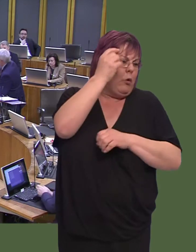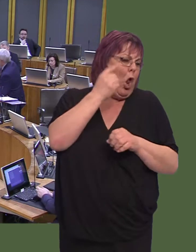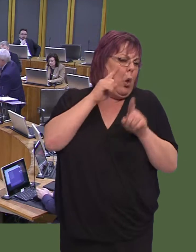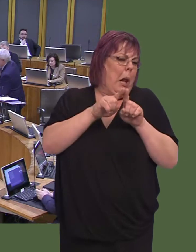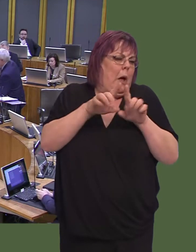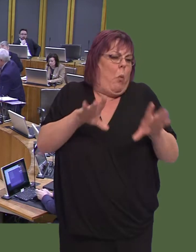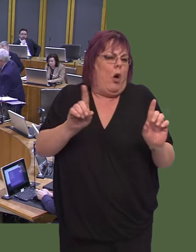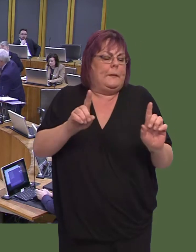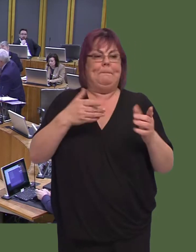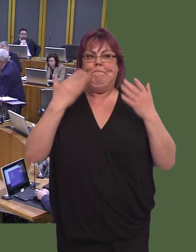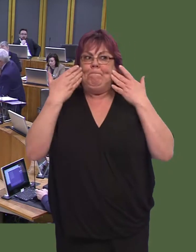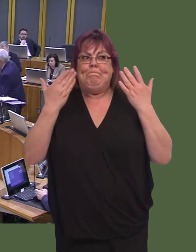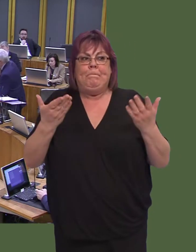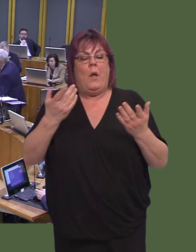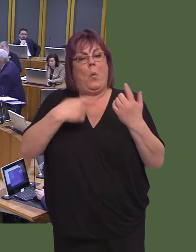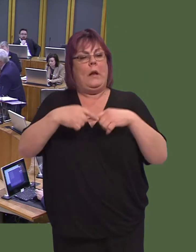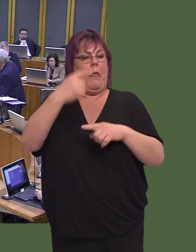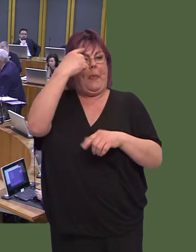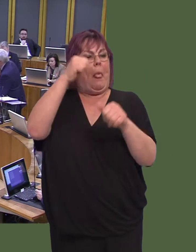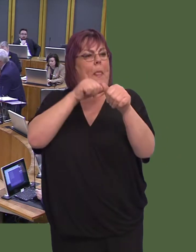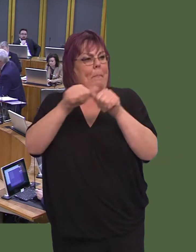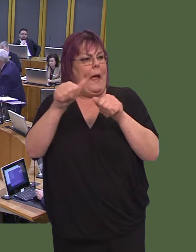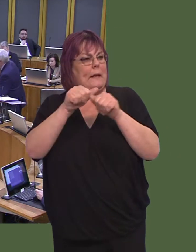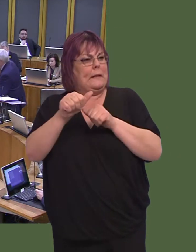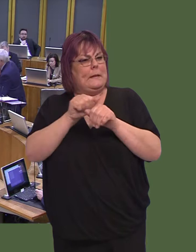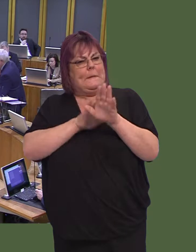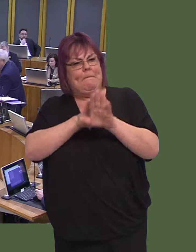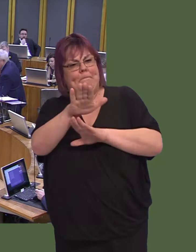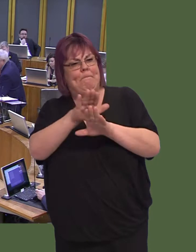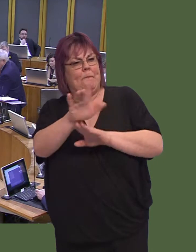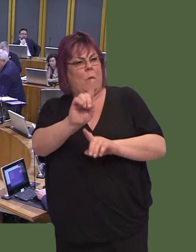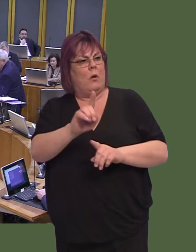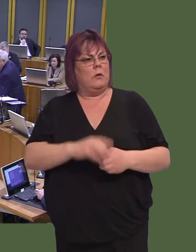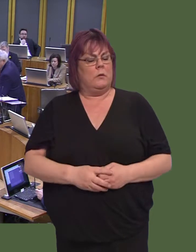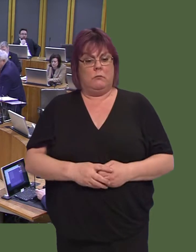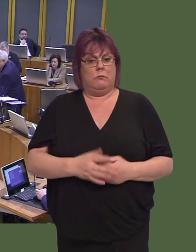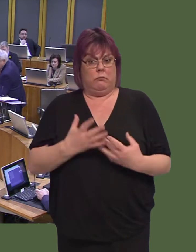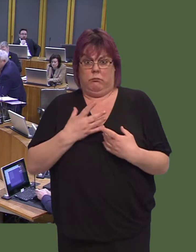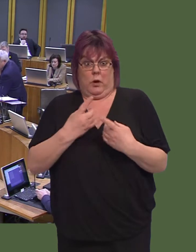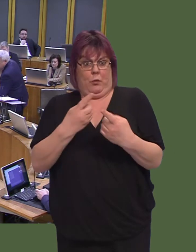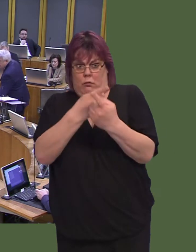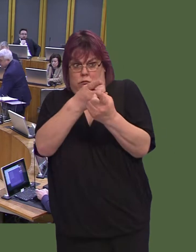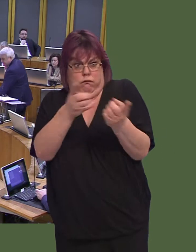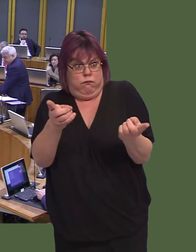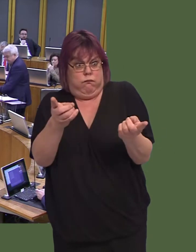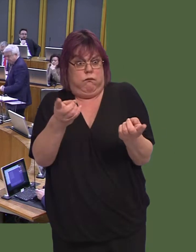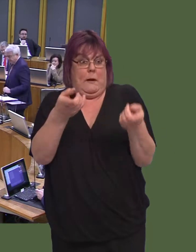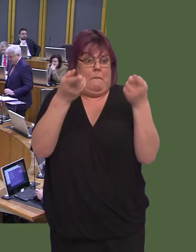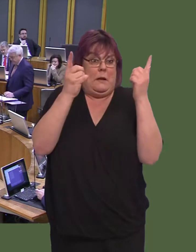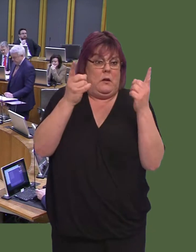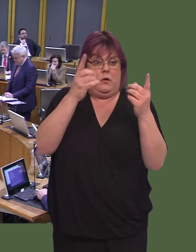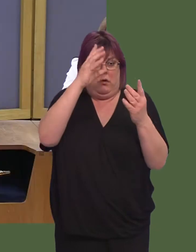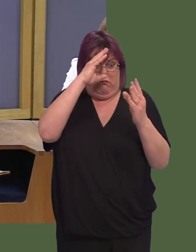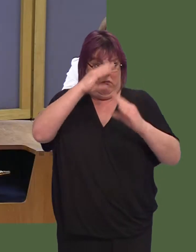still, so we must think what is the best direction forward. And of course, it's open to members to give their views on